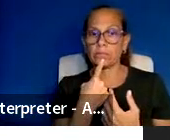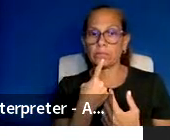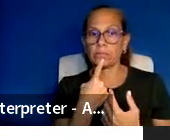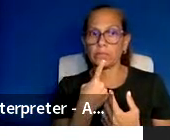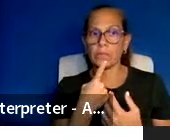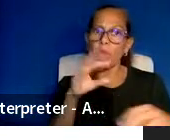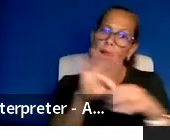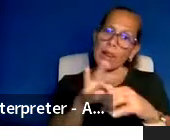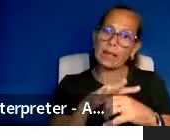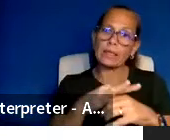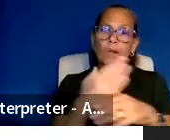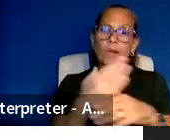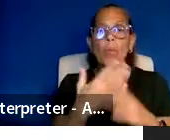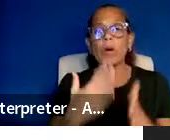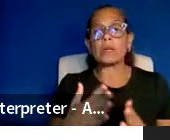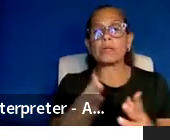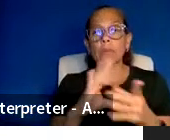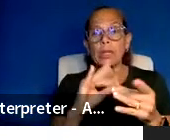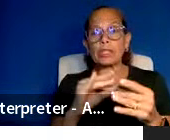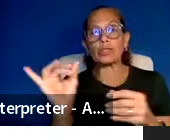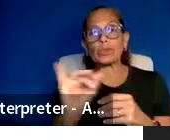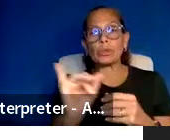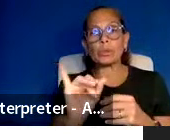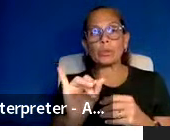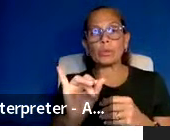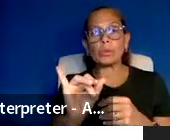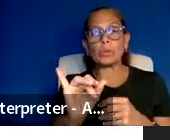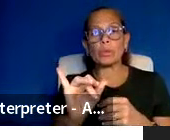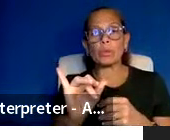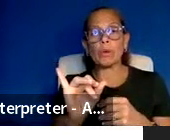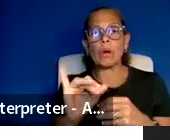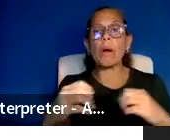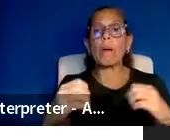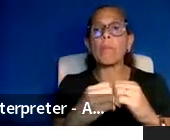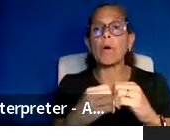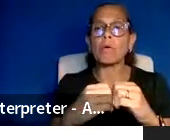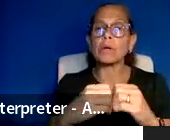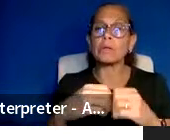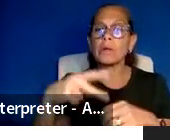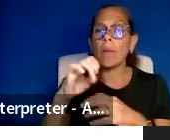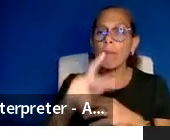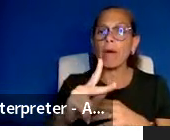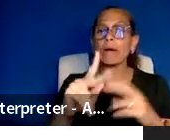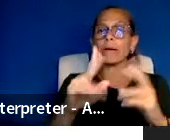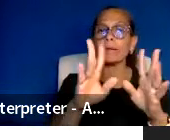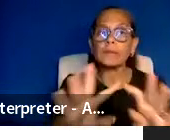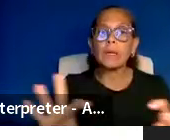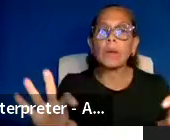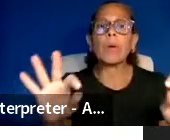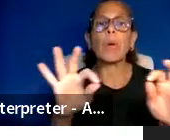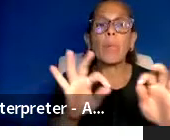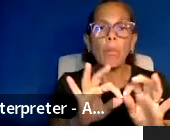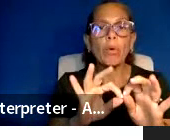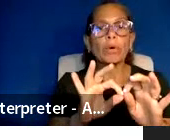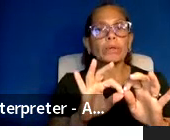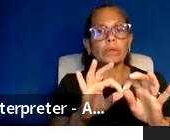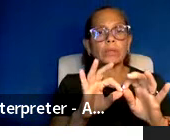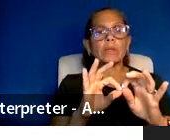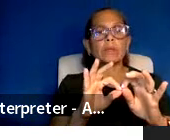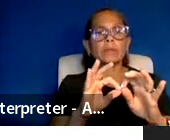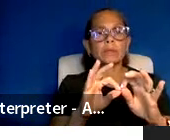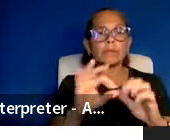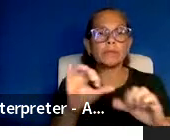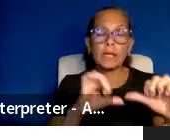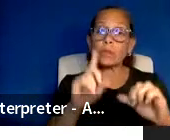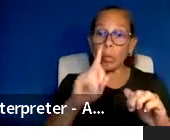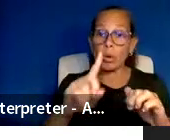our elected partners also mentioned the fact that Morris Park is a vital science and hopefully it's